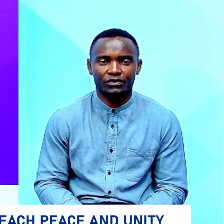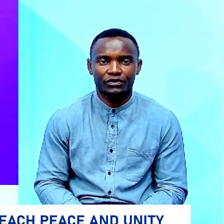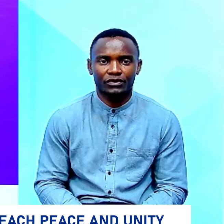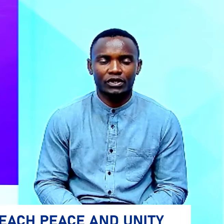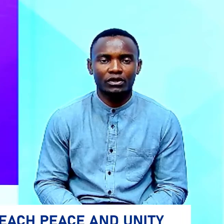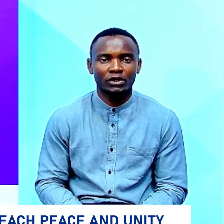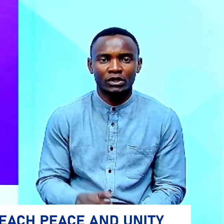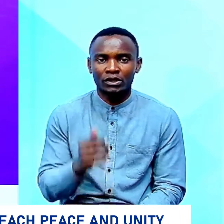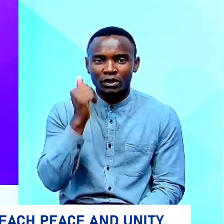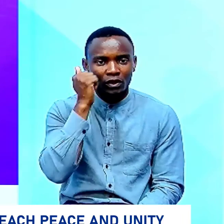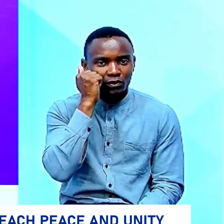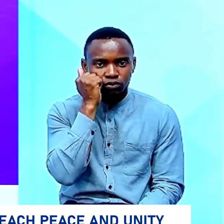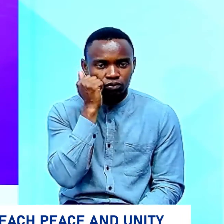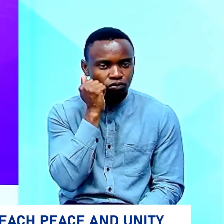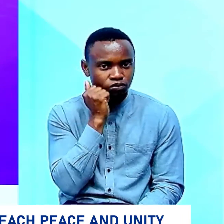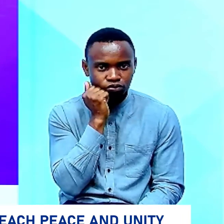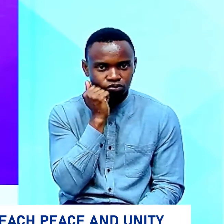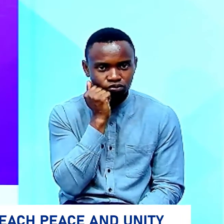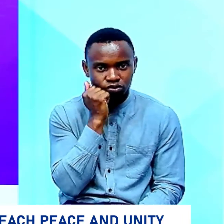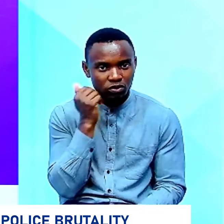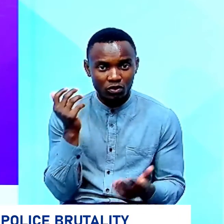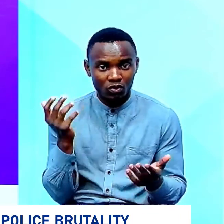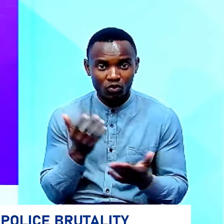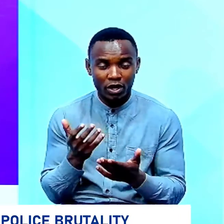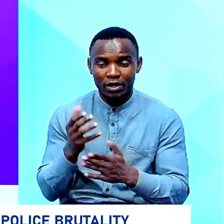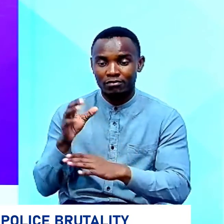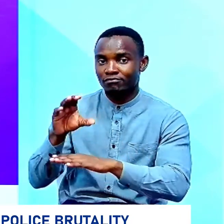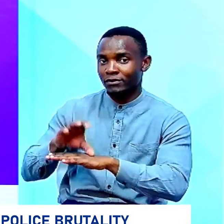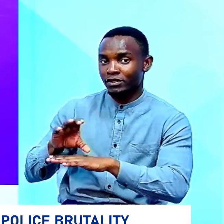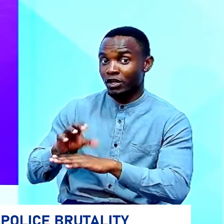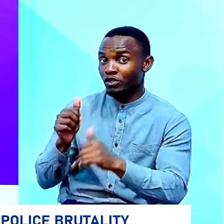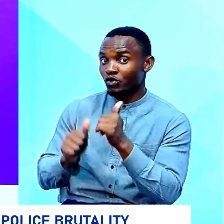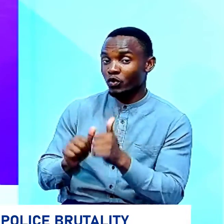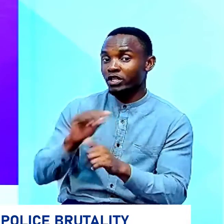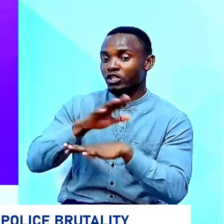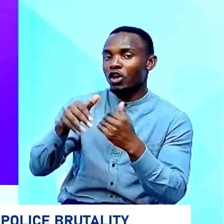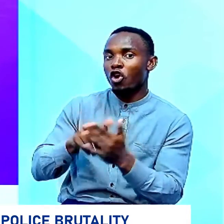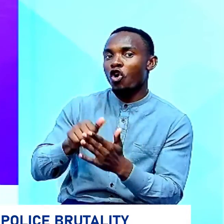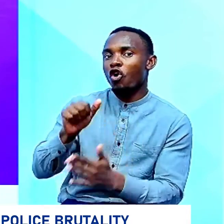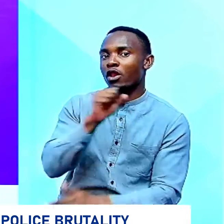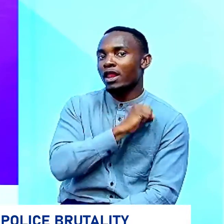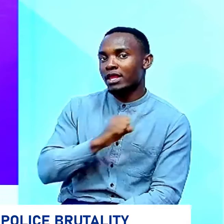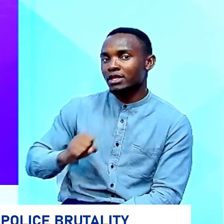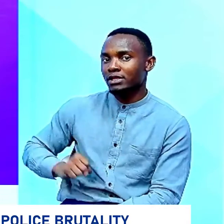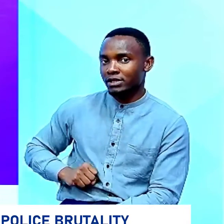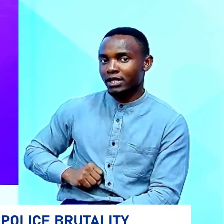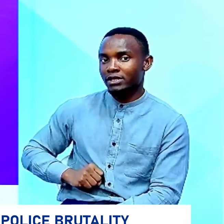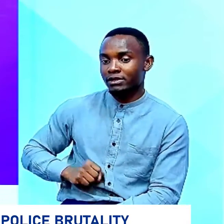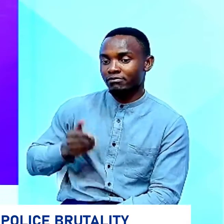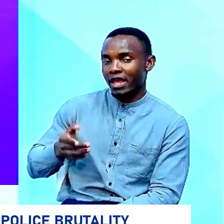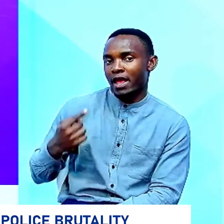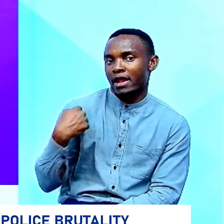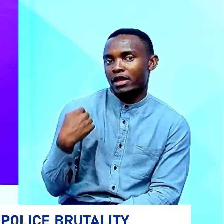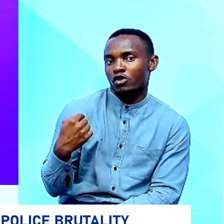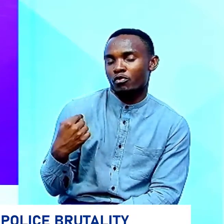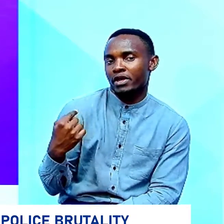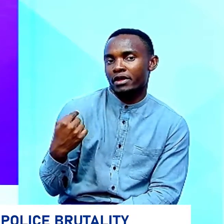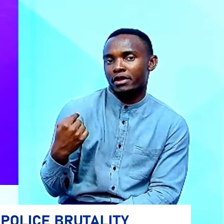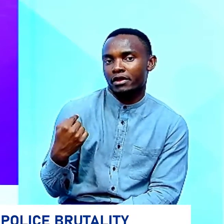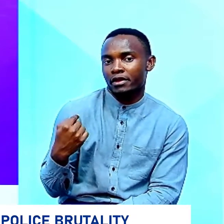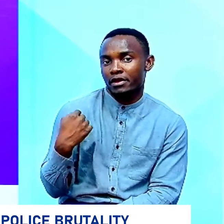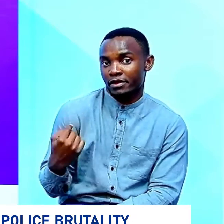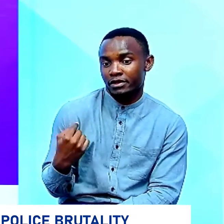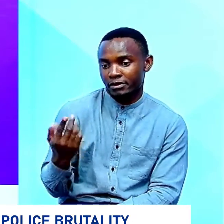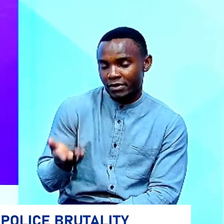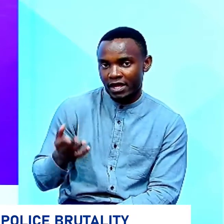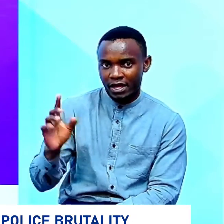Grief swept through the church at All Saints Cathedral here in Nairobi during the yesterday's mass that was